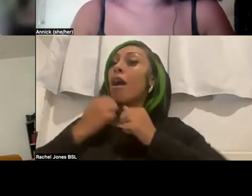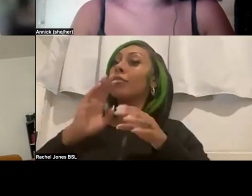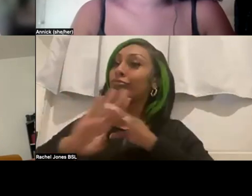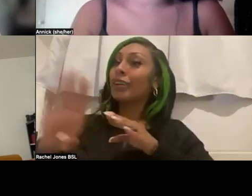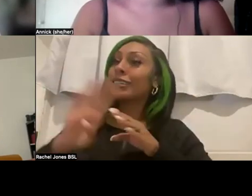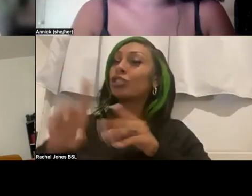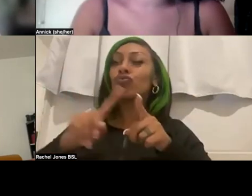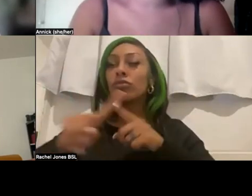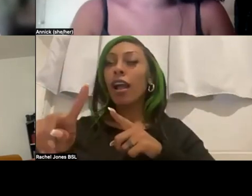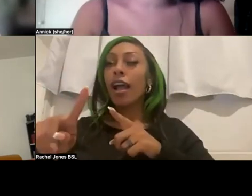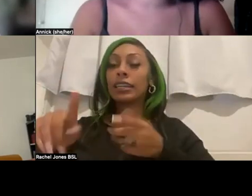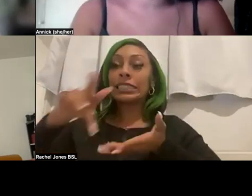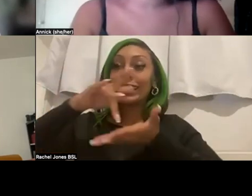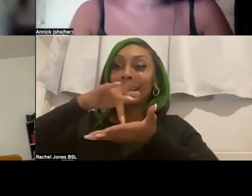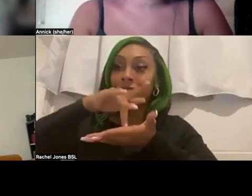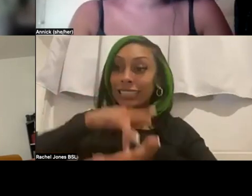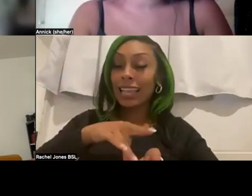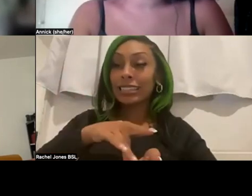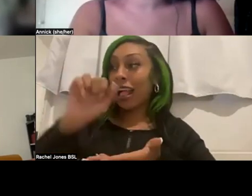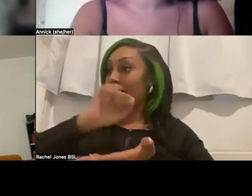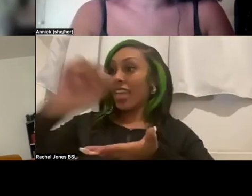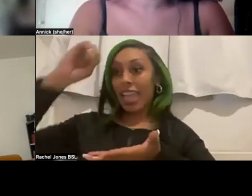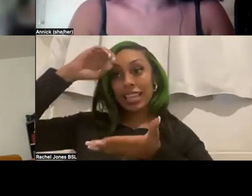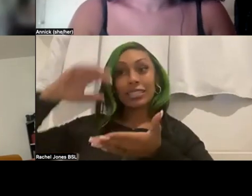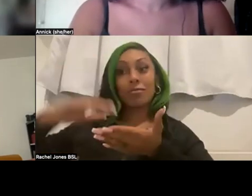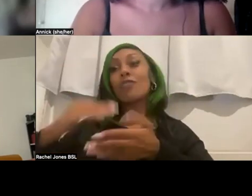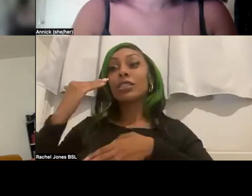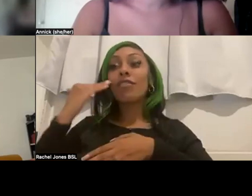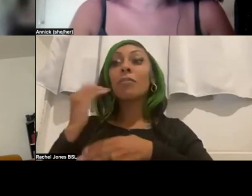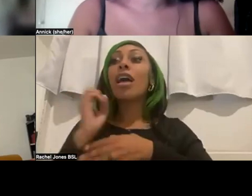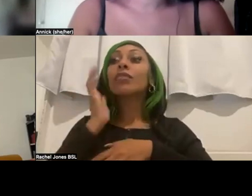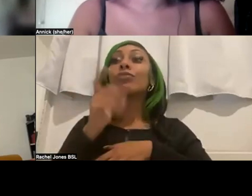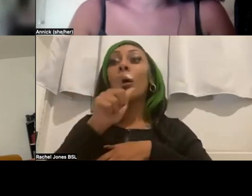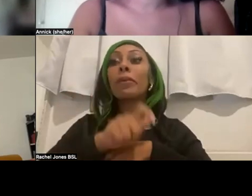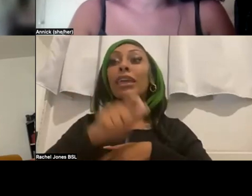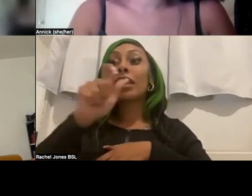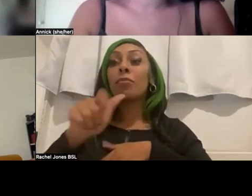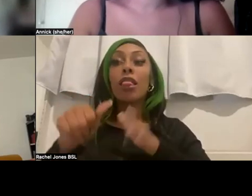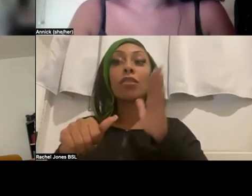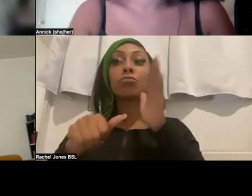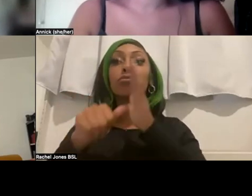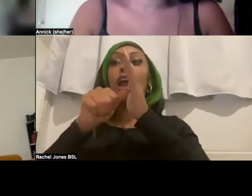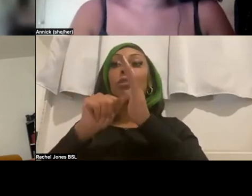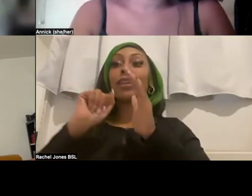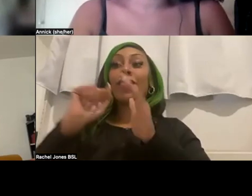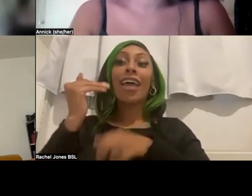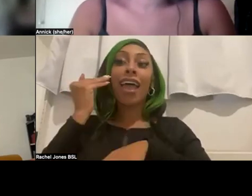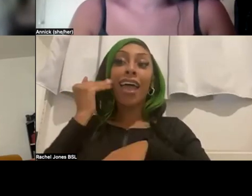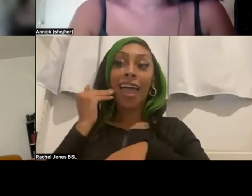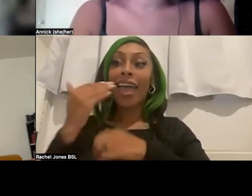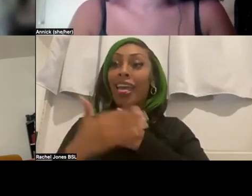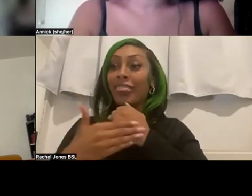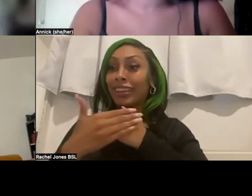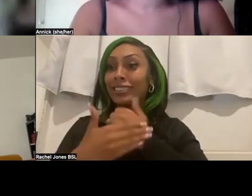to center the experience of black and brown young people, to prioritize their agency and well-being in this